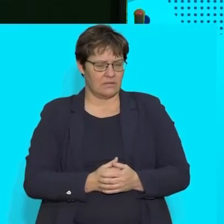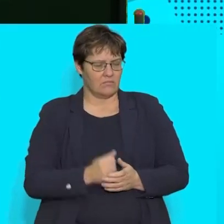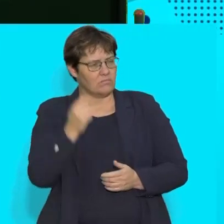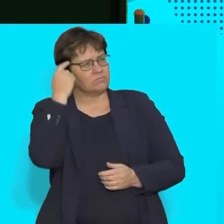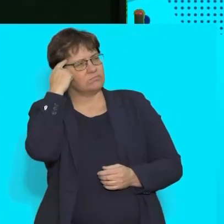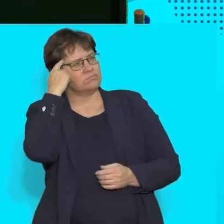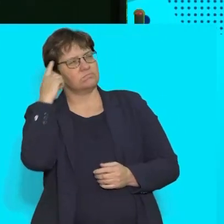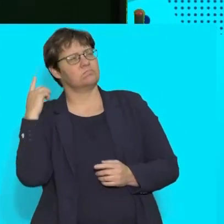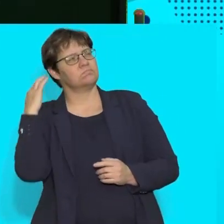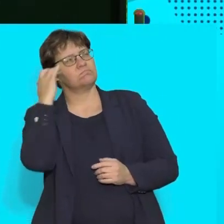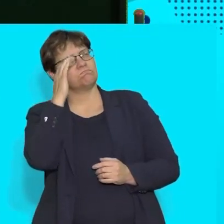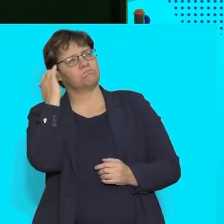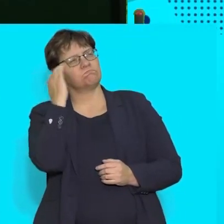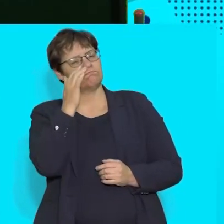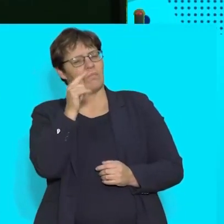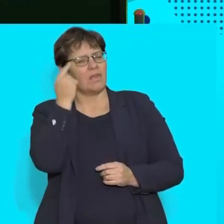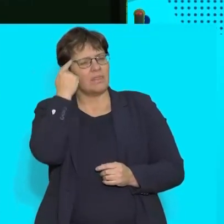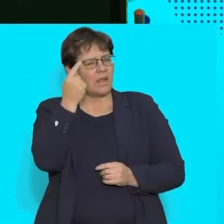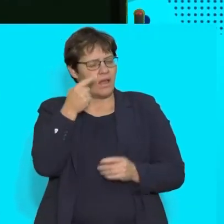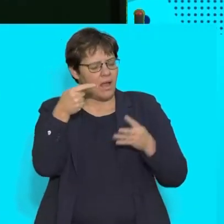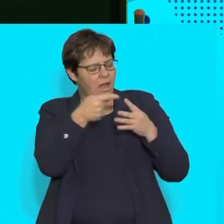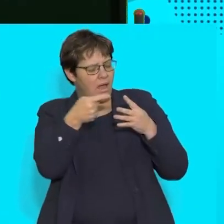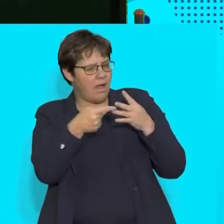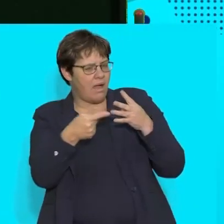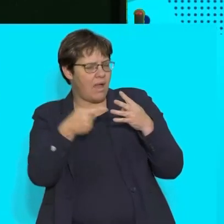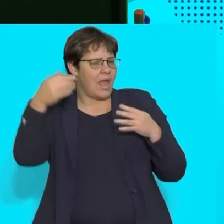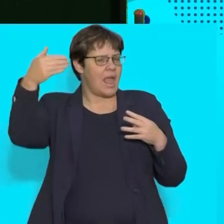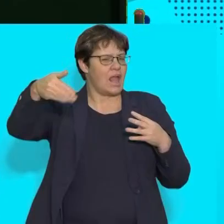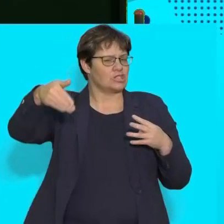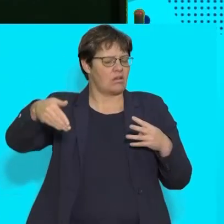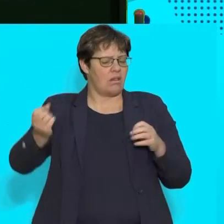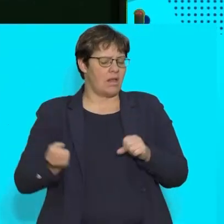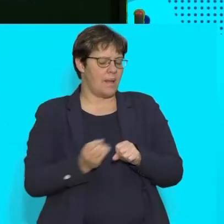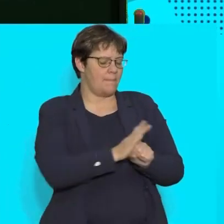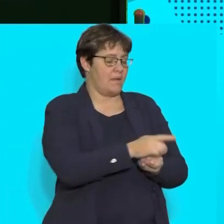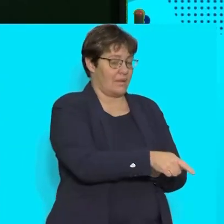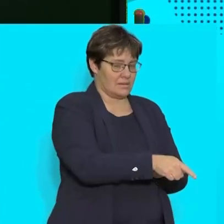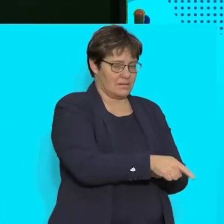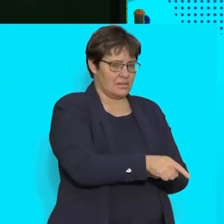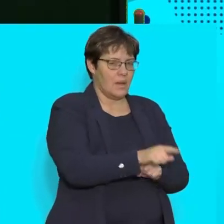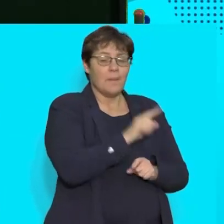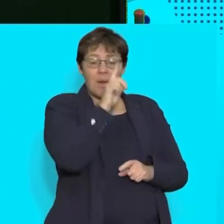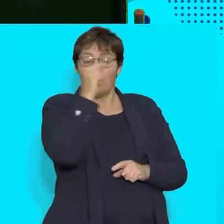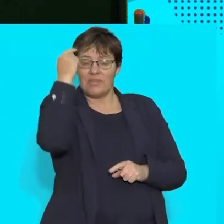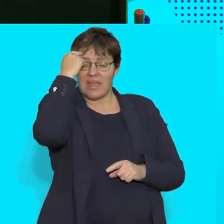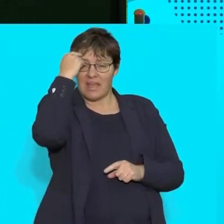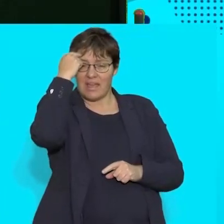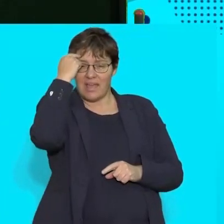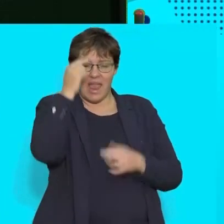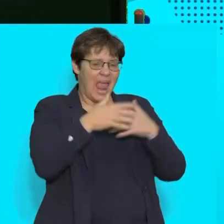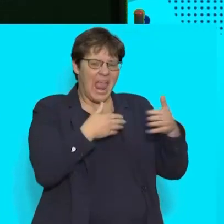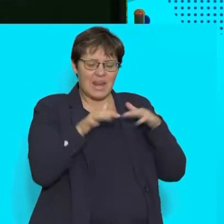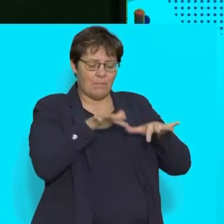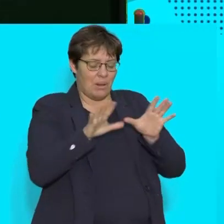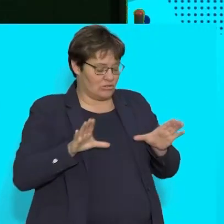When we think about that, guys, we often think about factors that are external. However, if we consider what happens